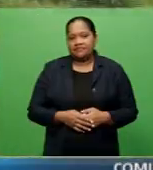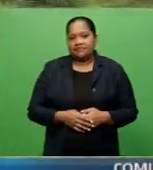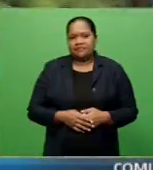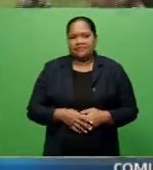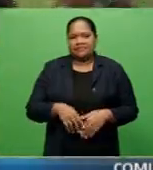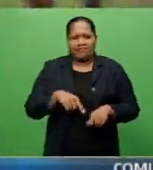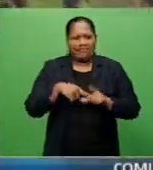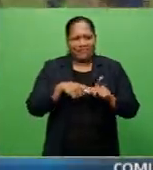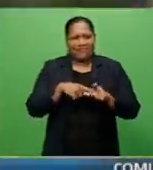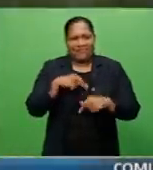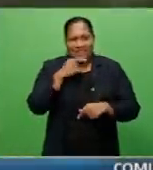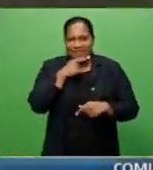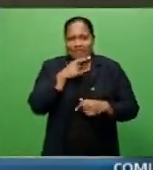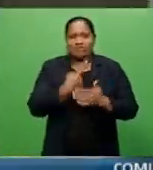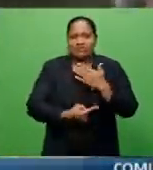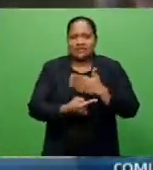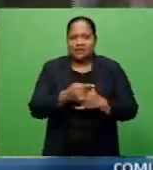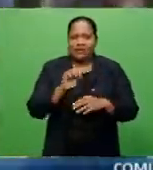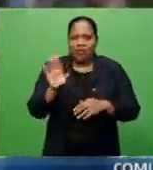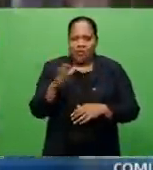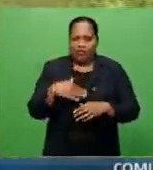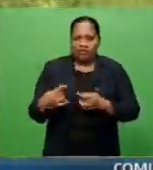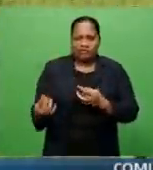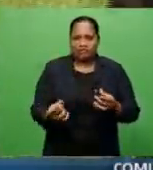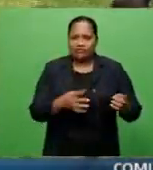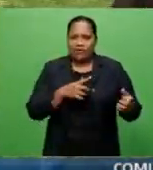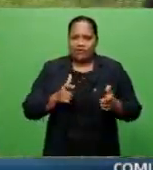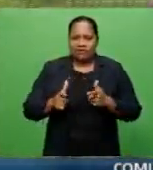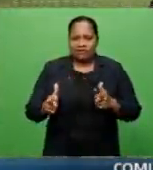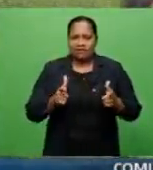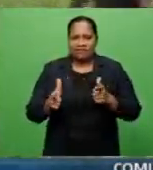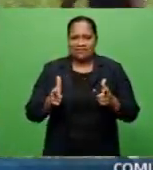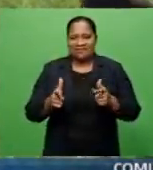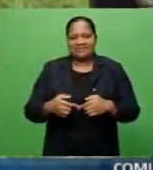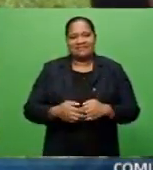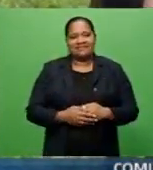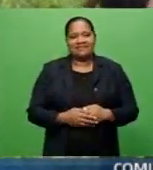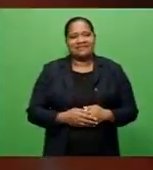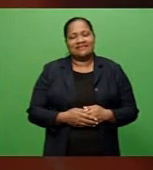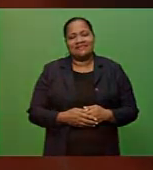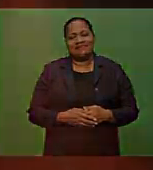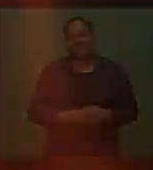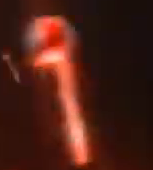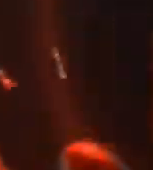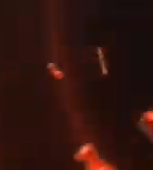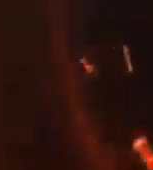and youngsters all set for uprising sevens. This and more coming up.